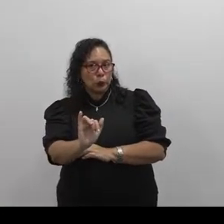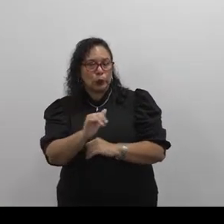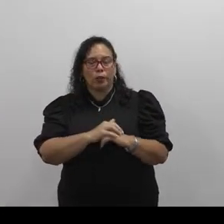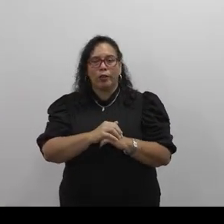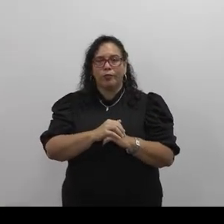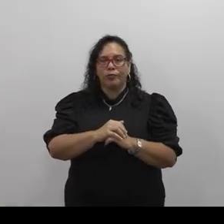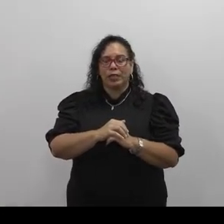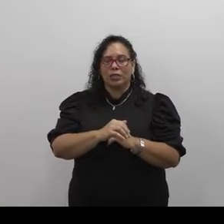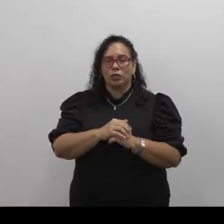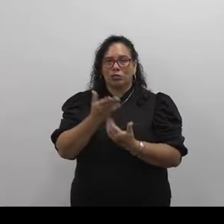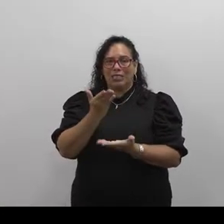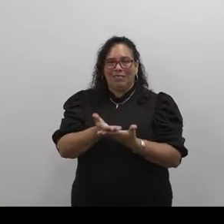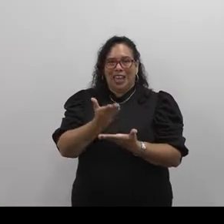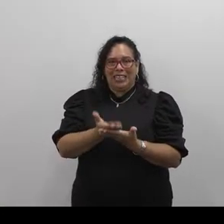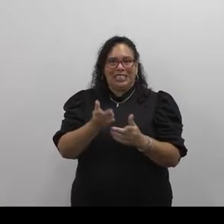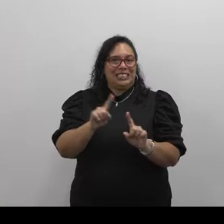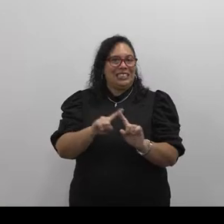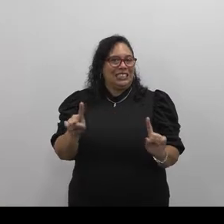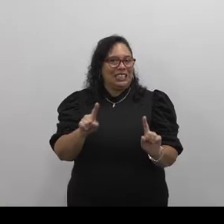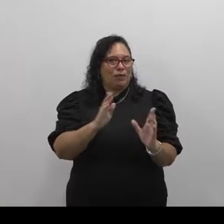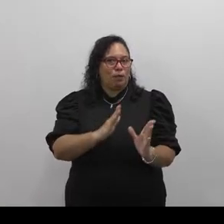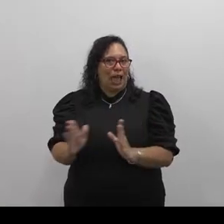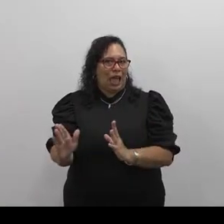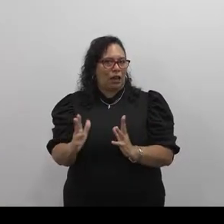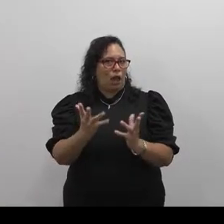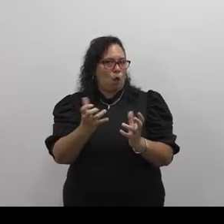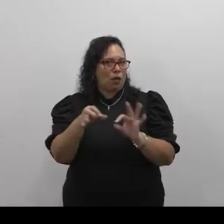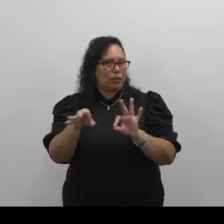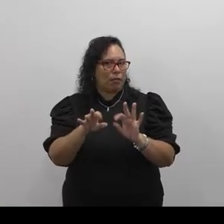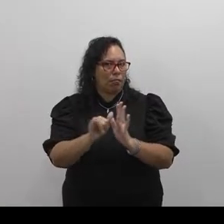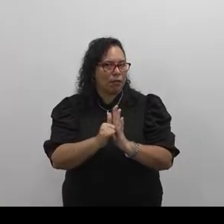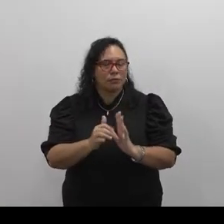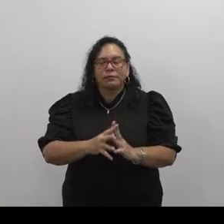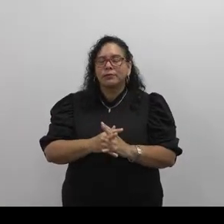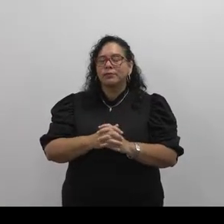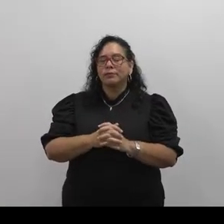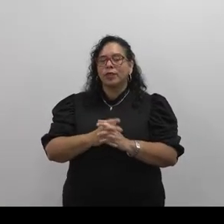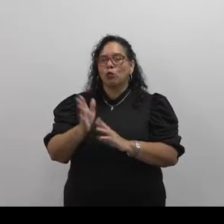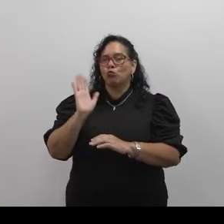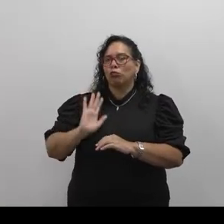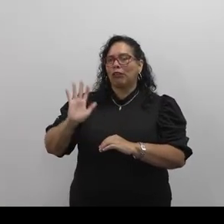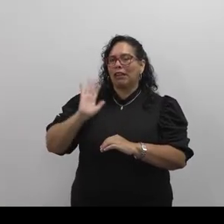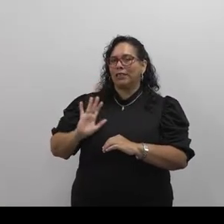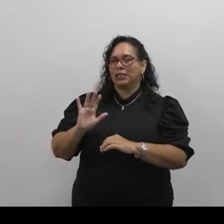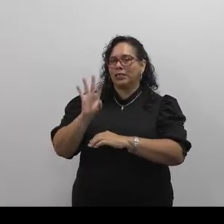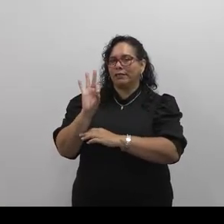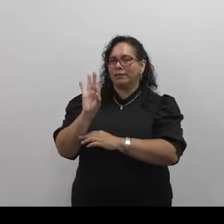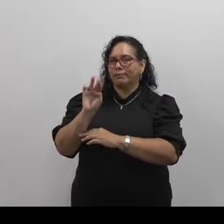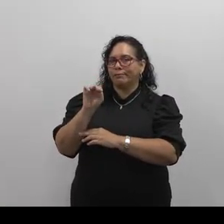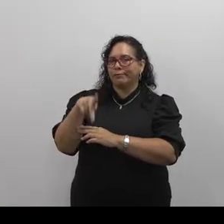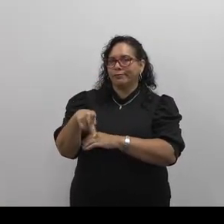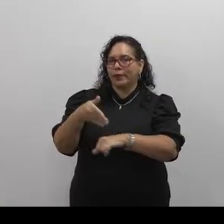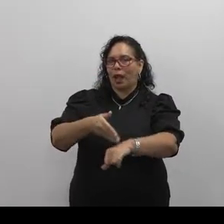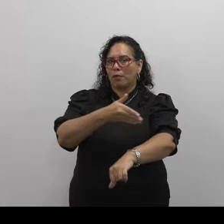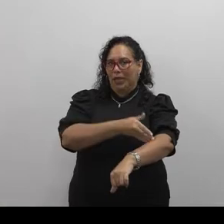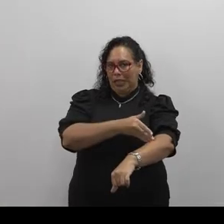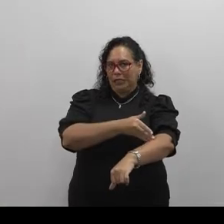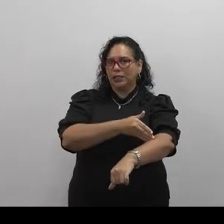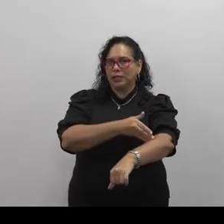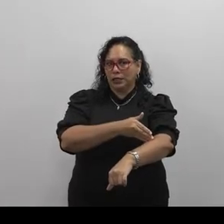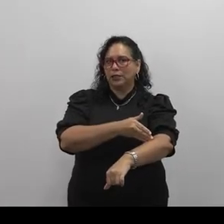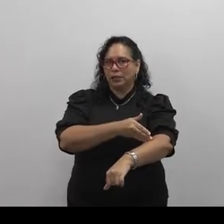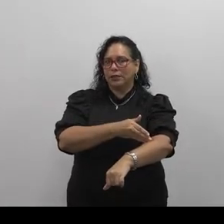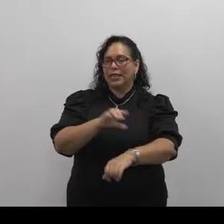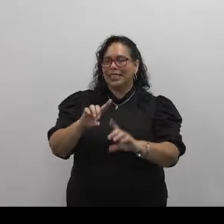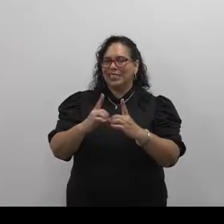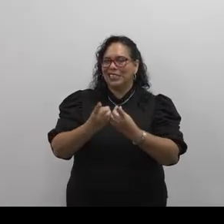this is in fact a different plan, and I wanna highlight that at this point in time. We've had previous facility master plan updates as this district